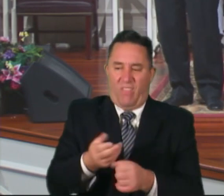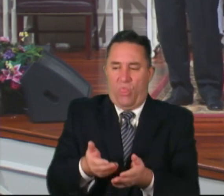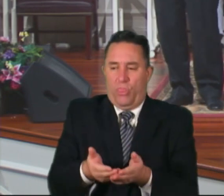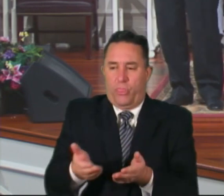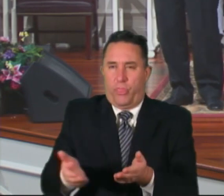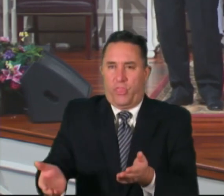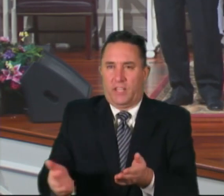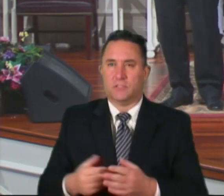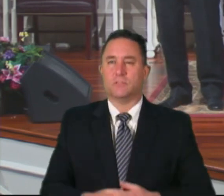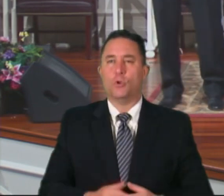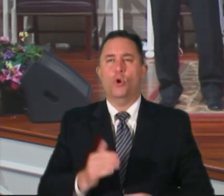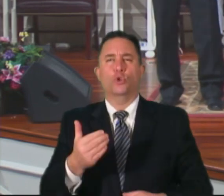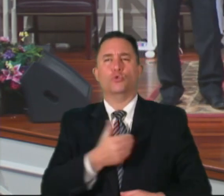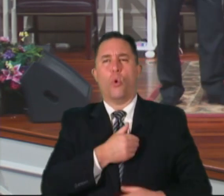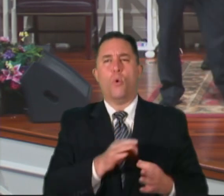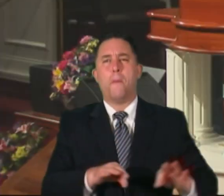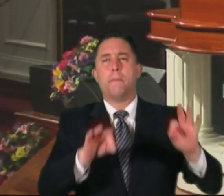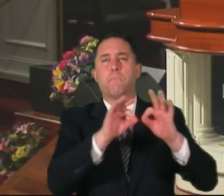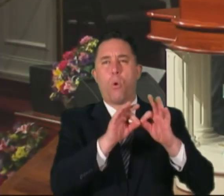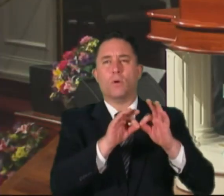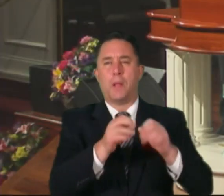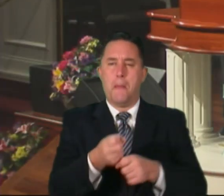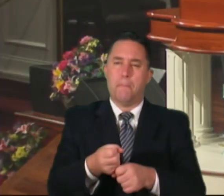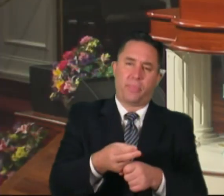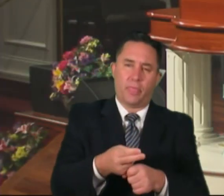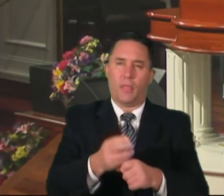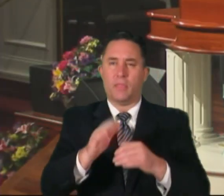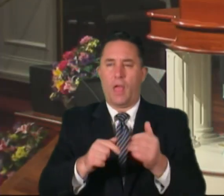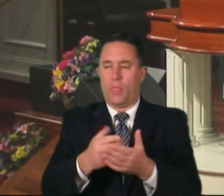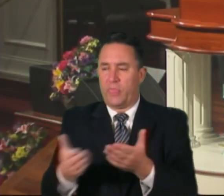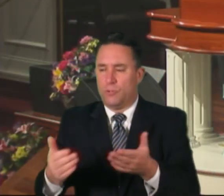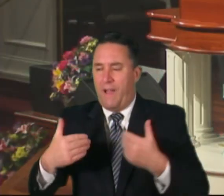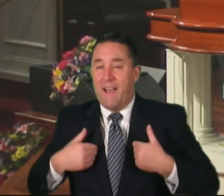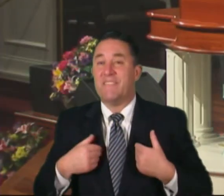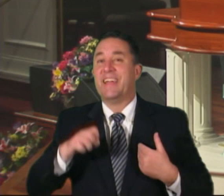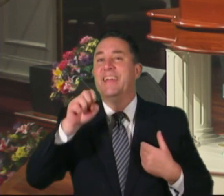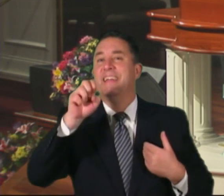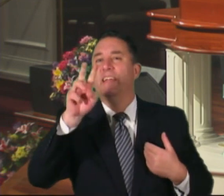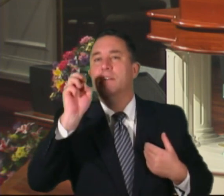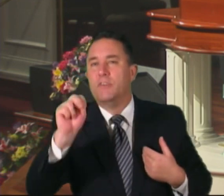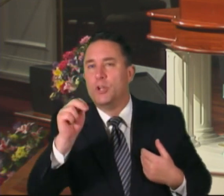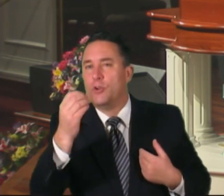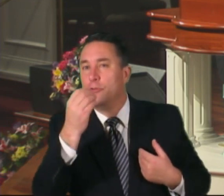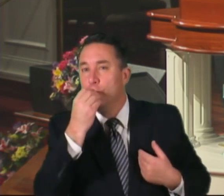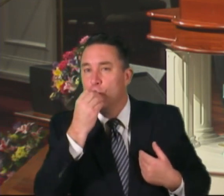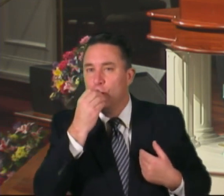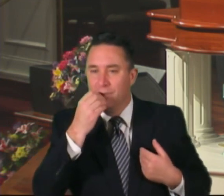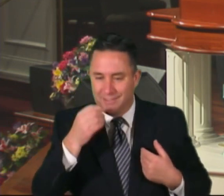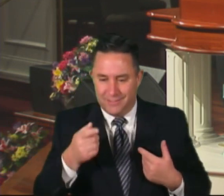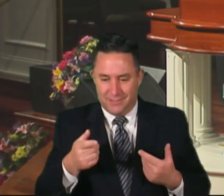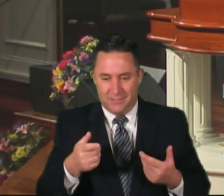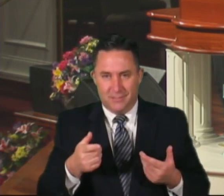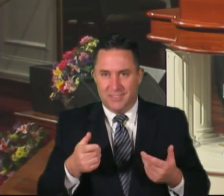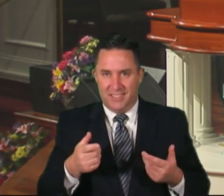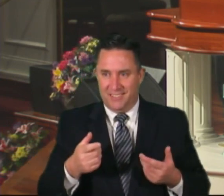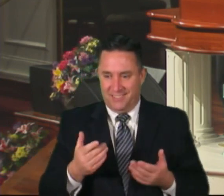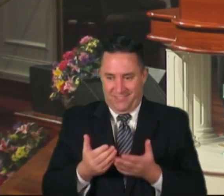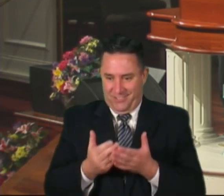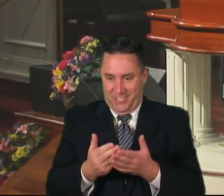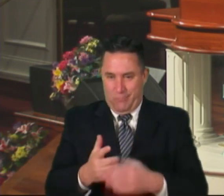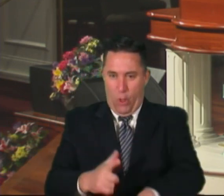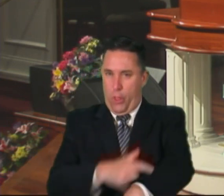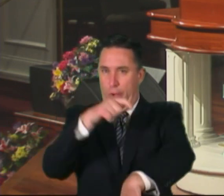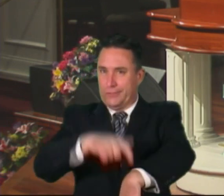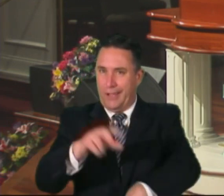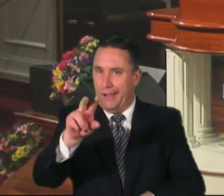substance. Souls are more important than what you have, even food. Here, hey, they weren't going to be in that ship much